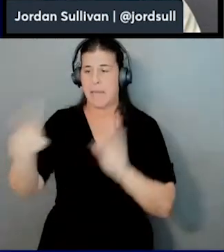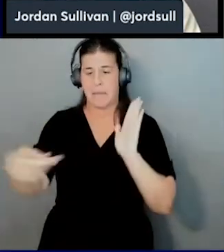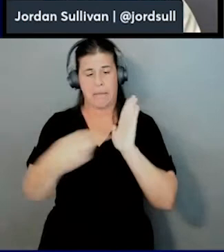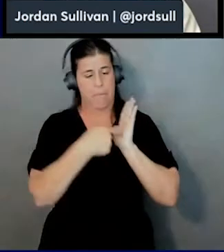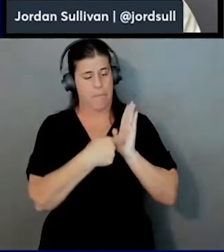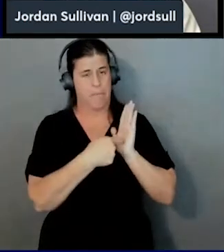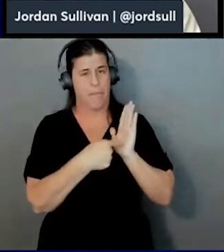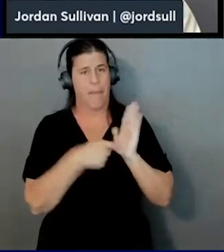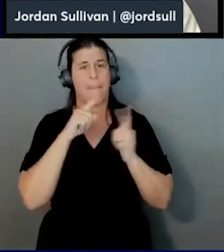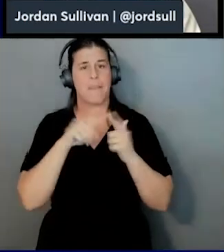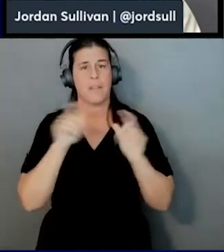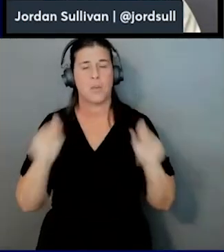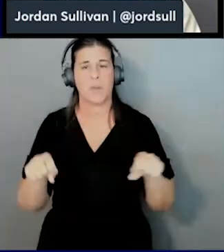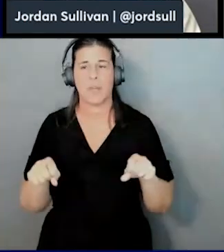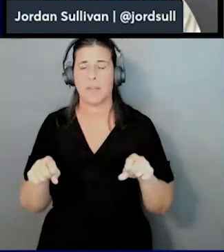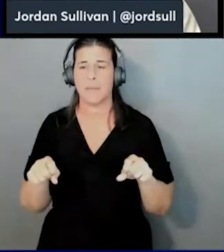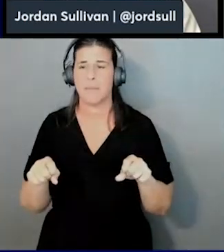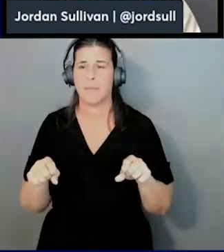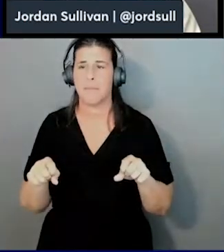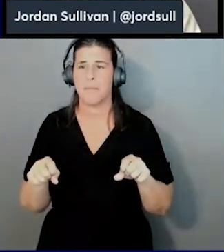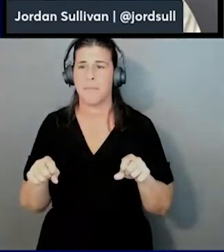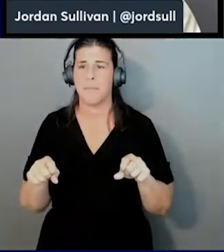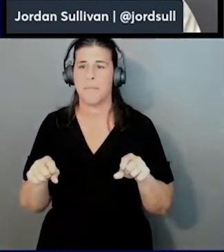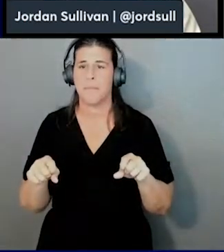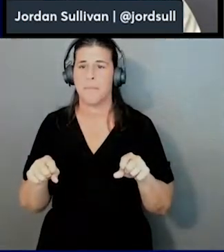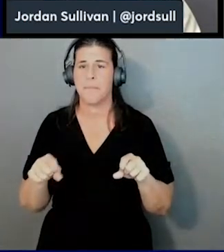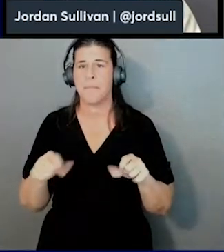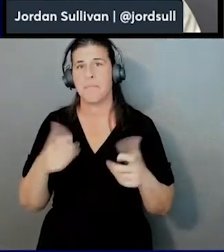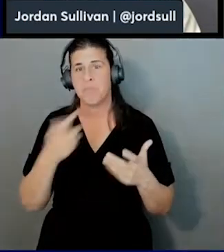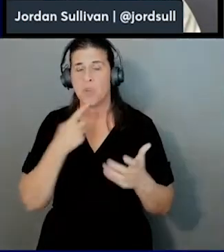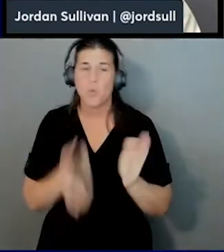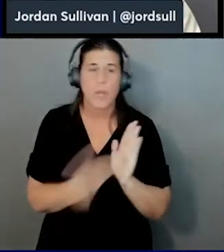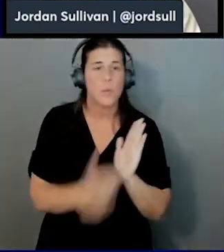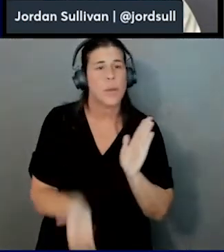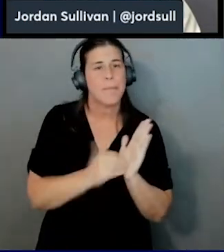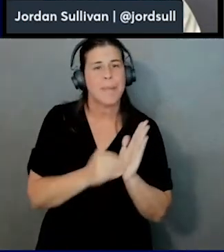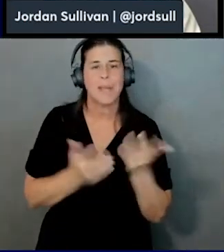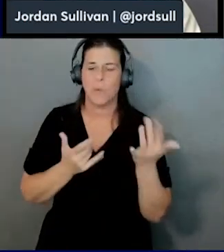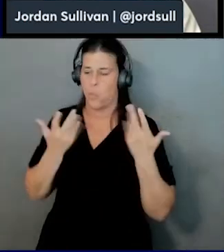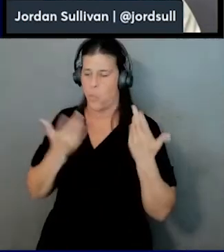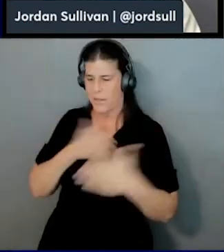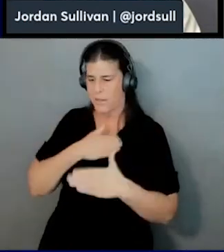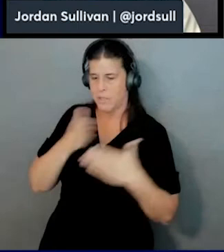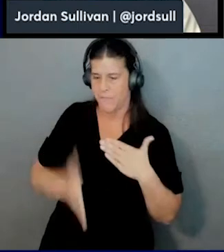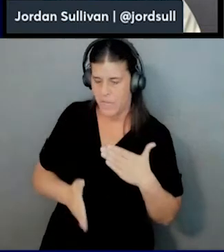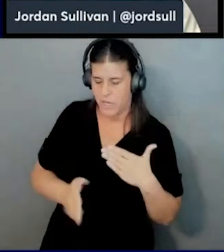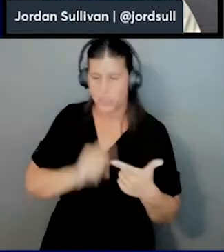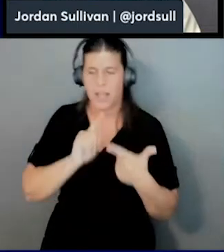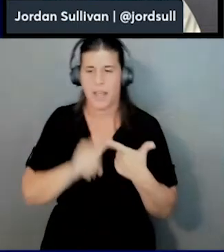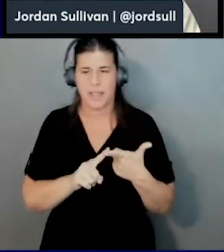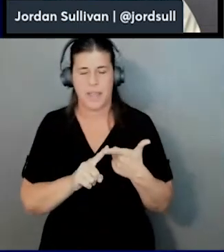can retrieve this job or just wait until it's finished. Depends on the